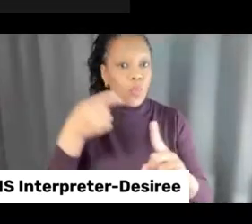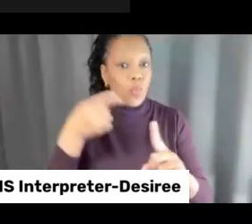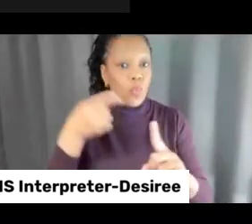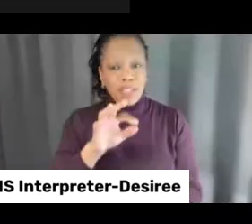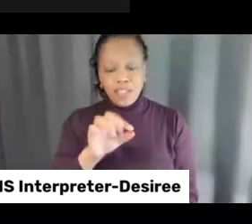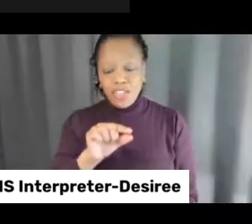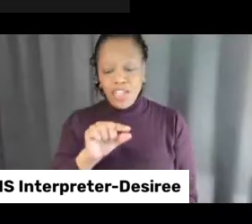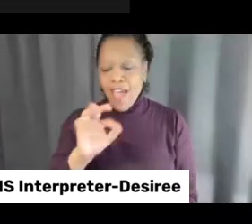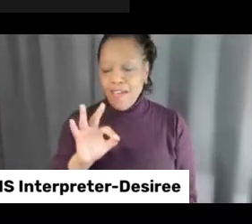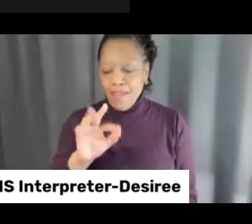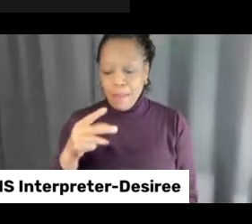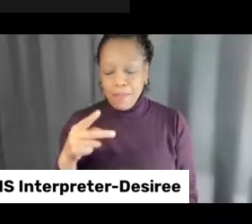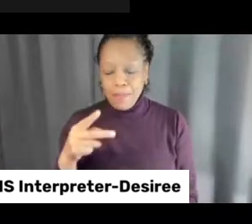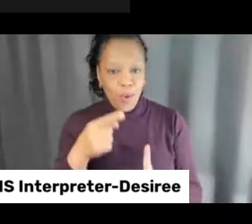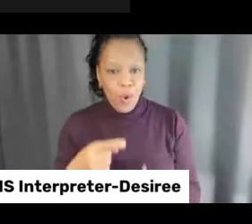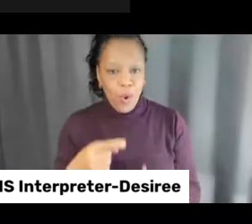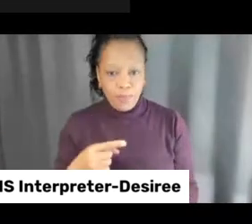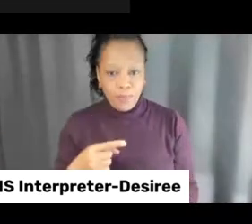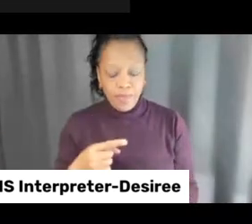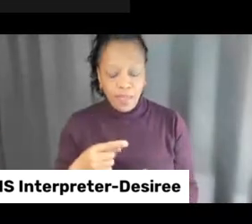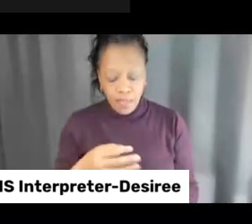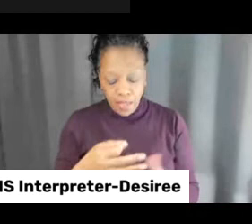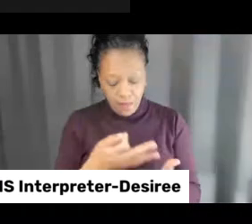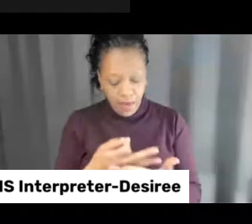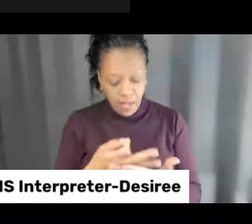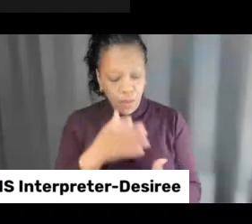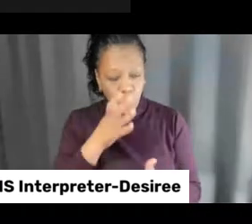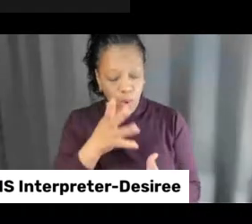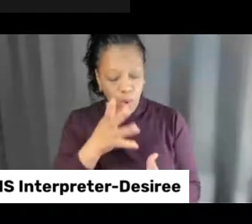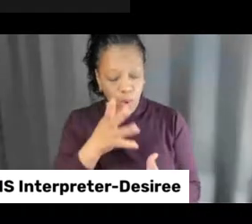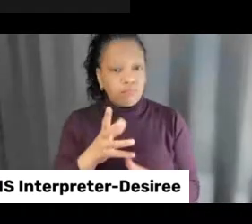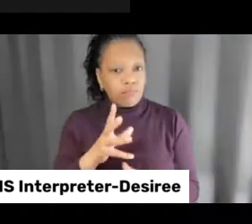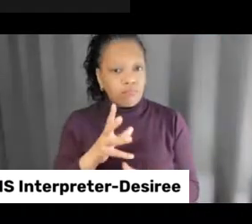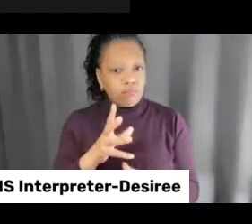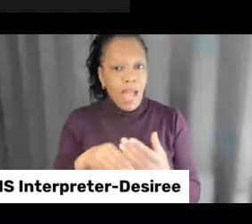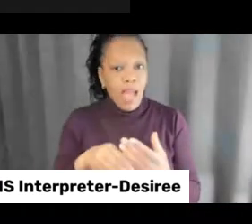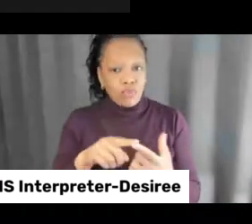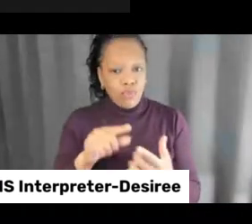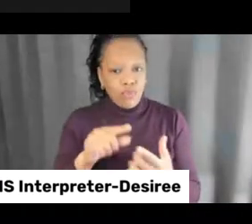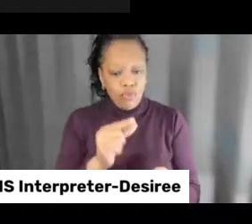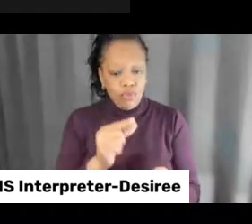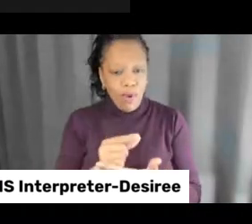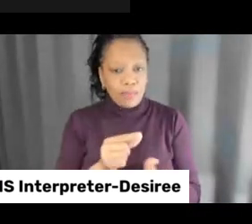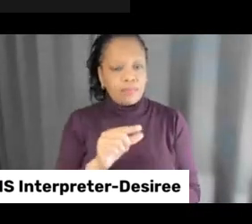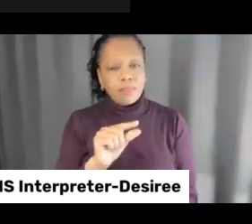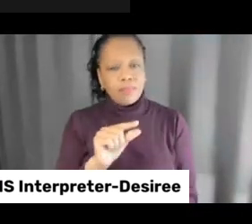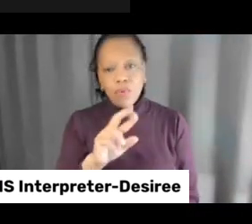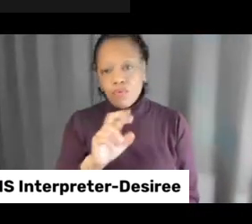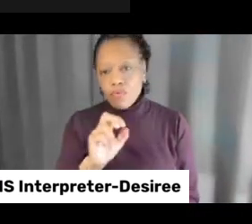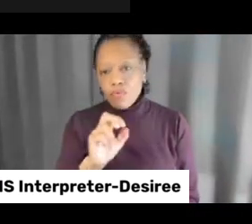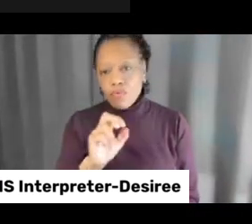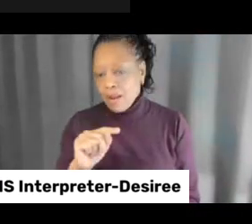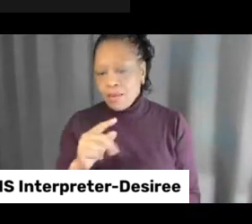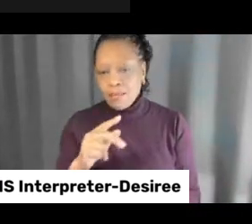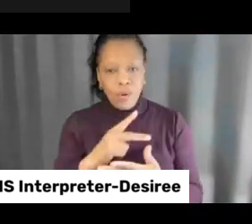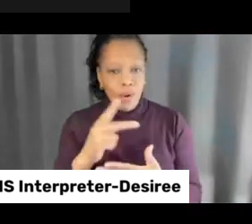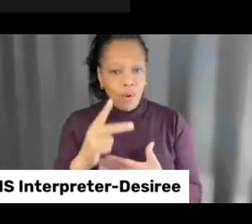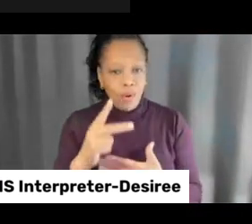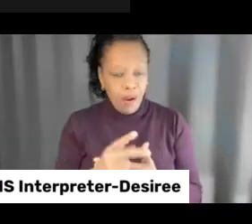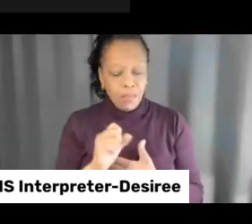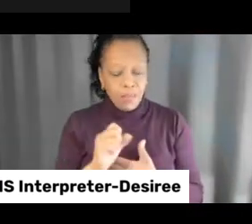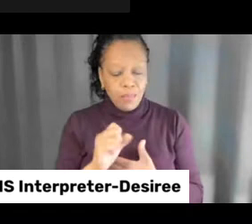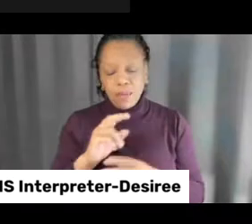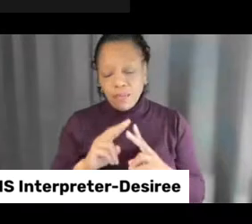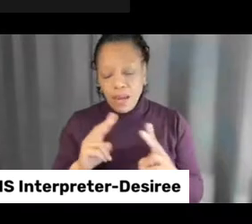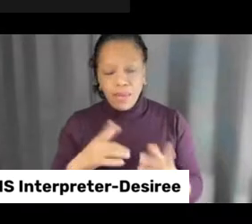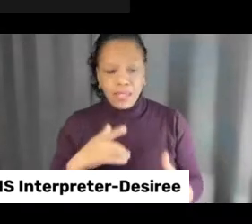of course, is also going to contribute to a grant program for farm and food business resilience. So very, very excited about all of this and